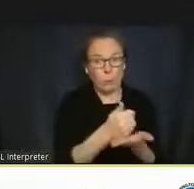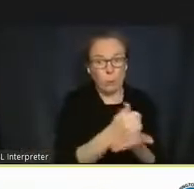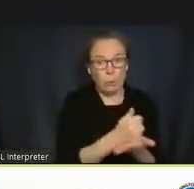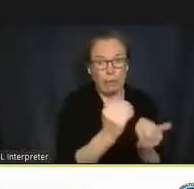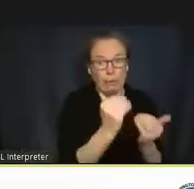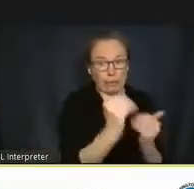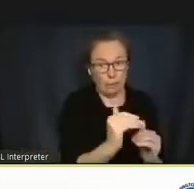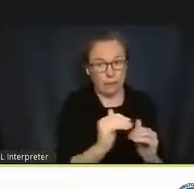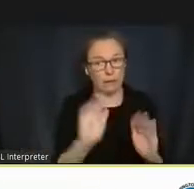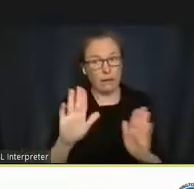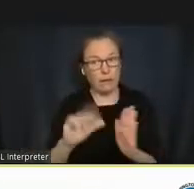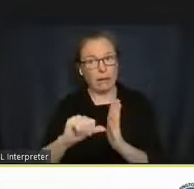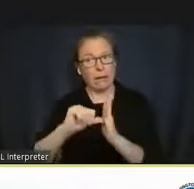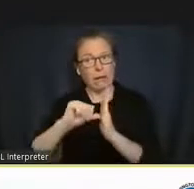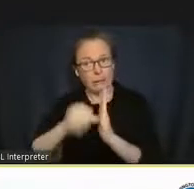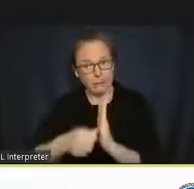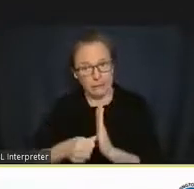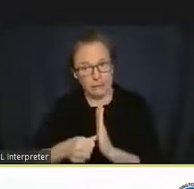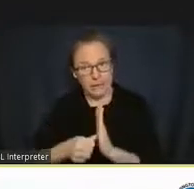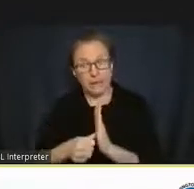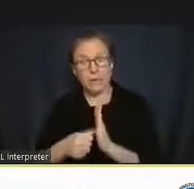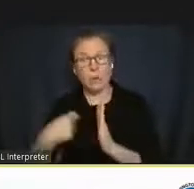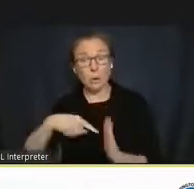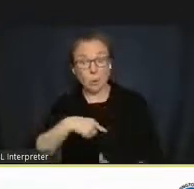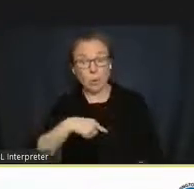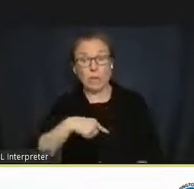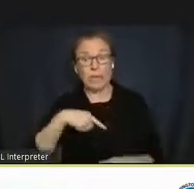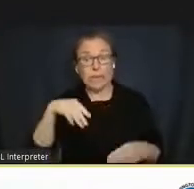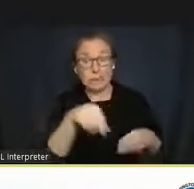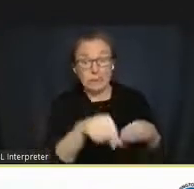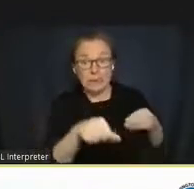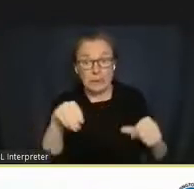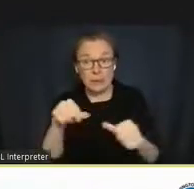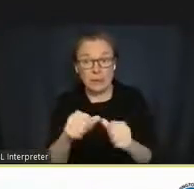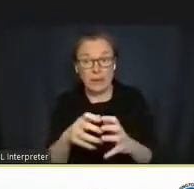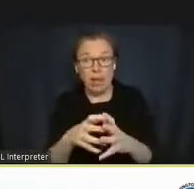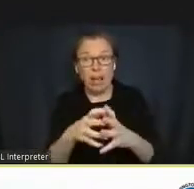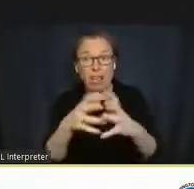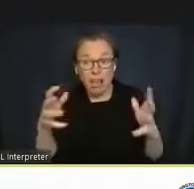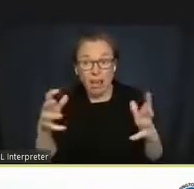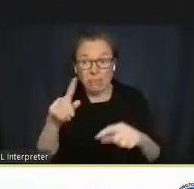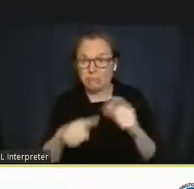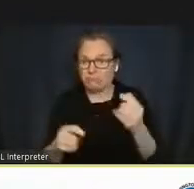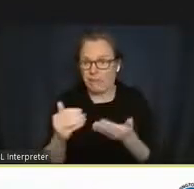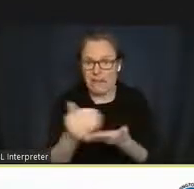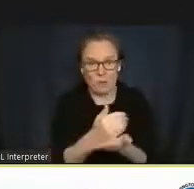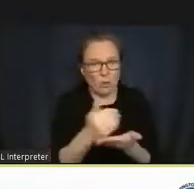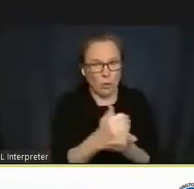that. Our spending growth is outpacing our revenues.